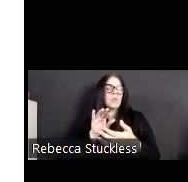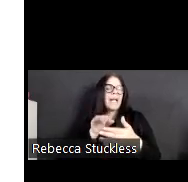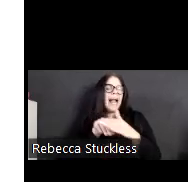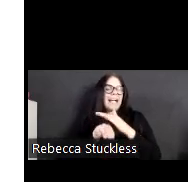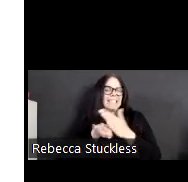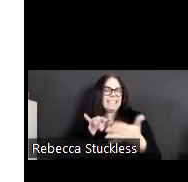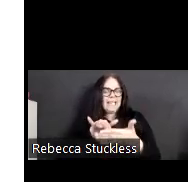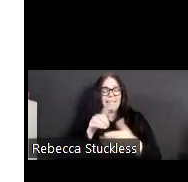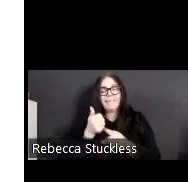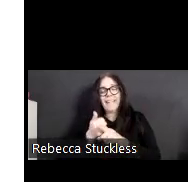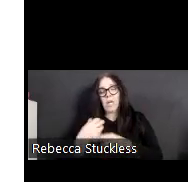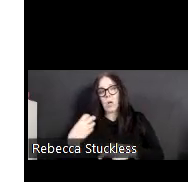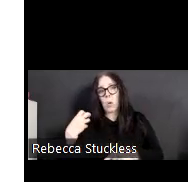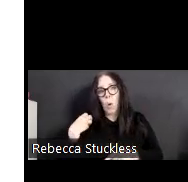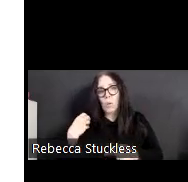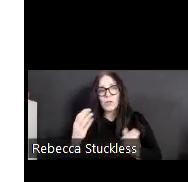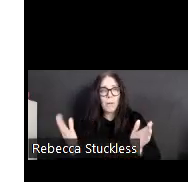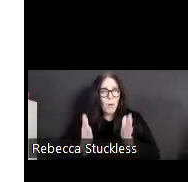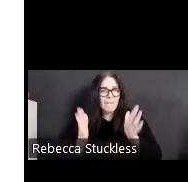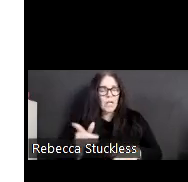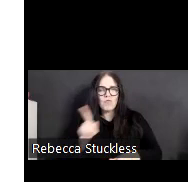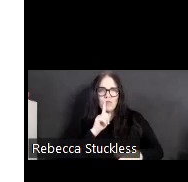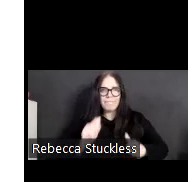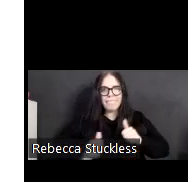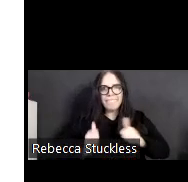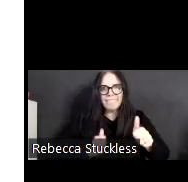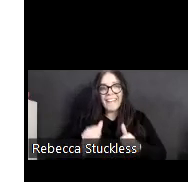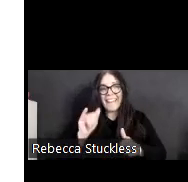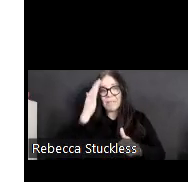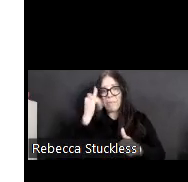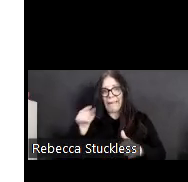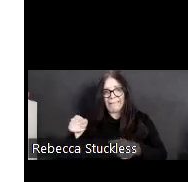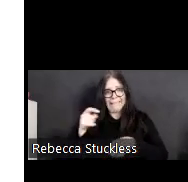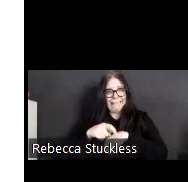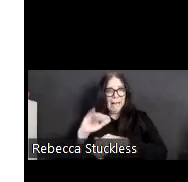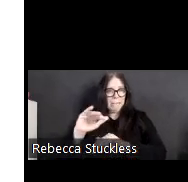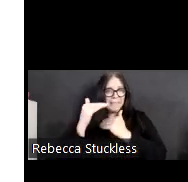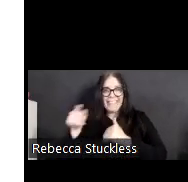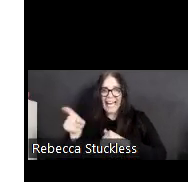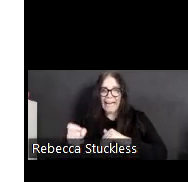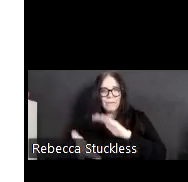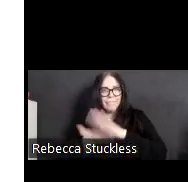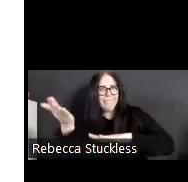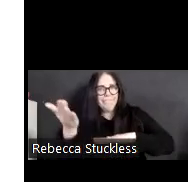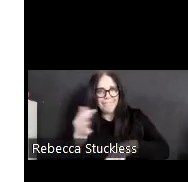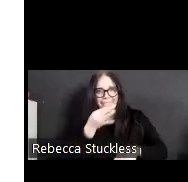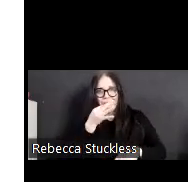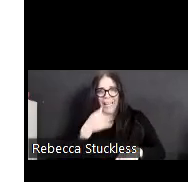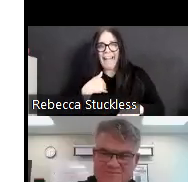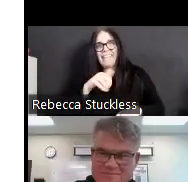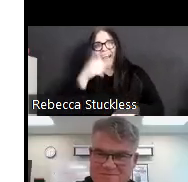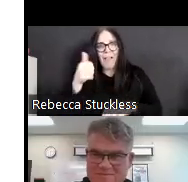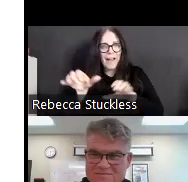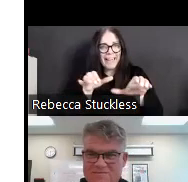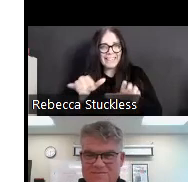motivator, a real go-getter, which is one of the reasons we don't have him for very long today, because he's got to go move on to the very next thing he's got lined up